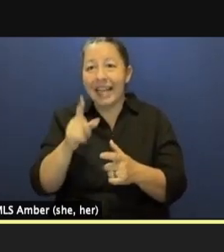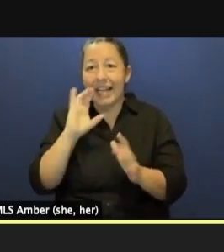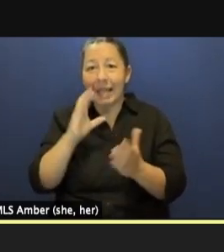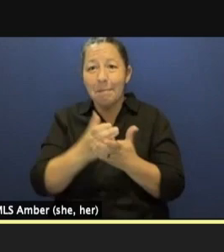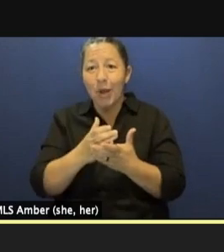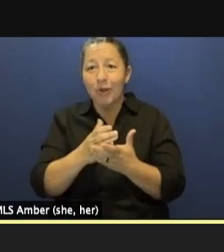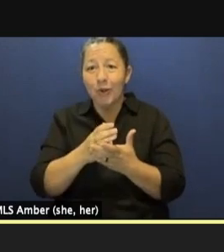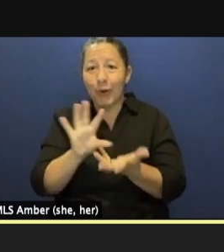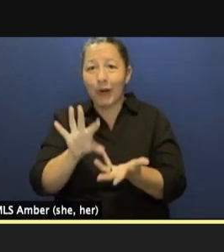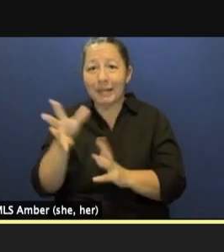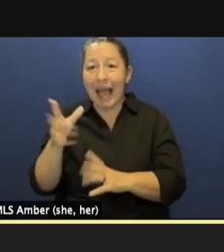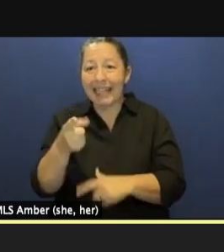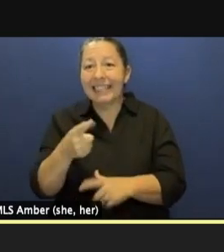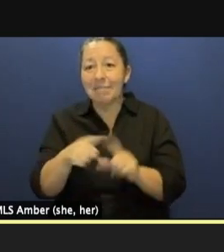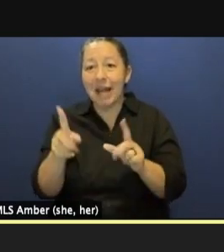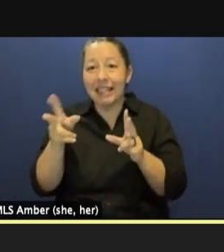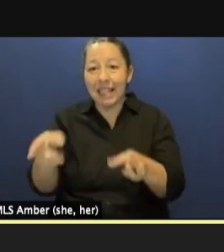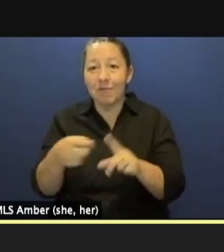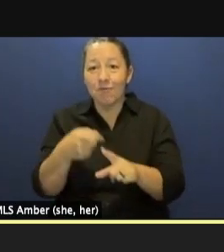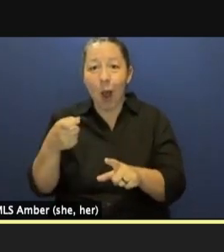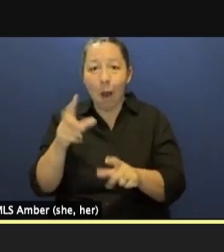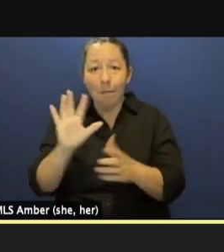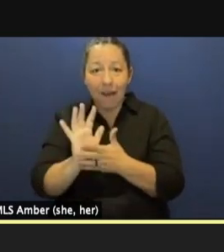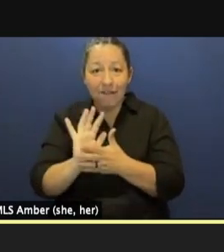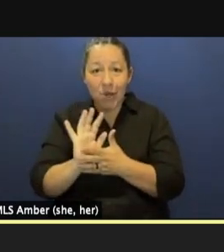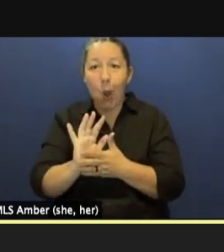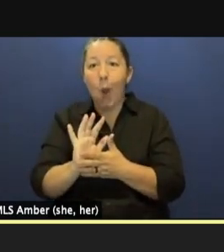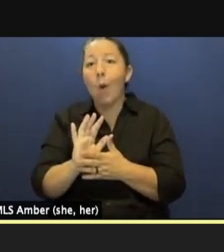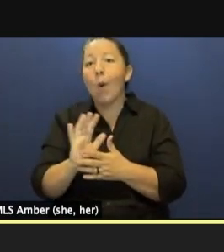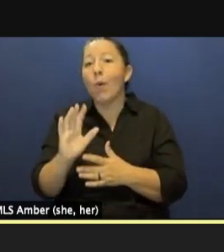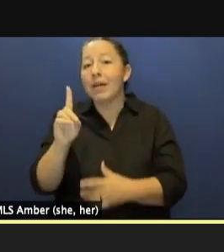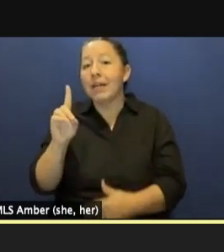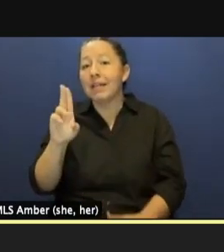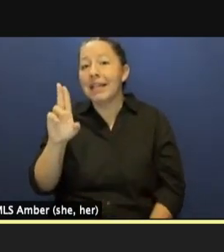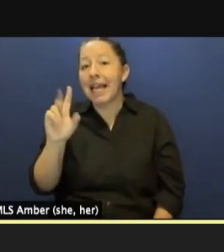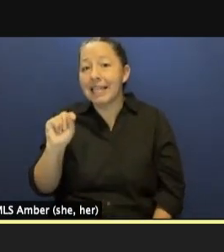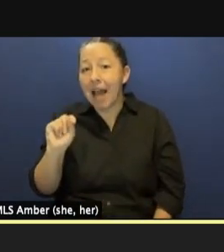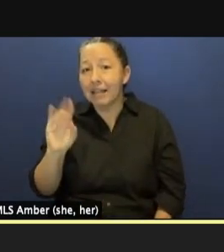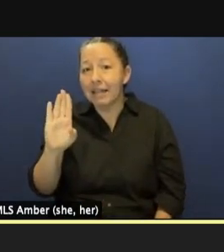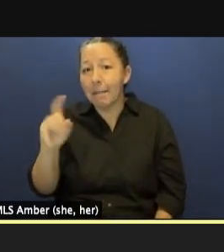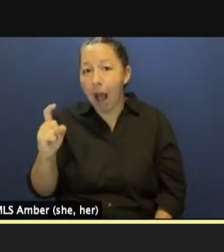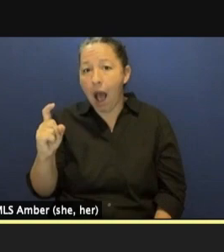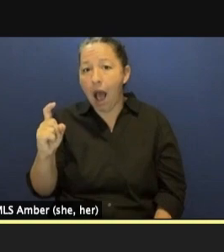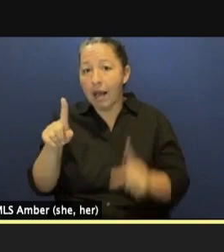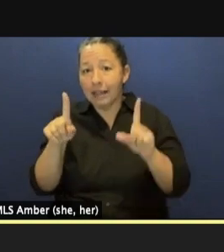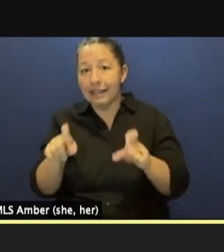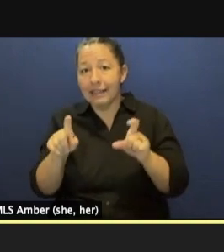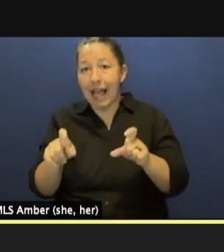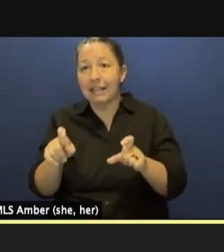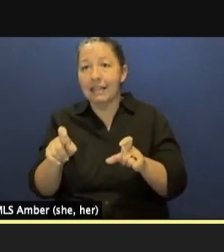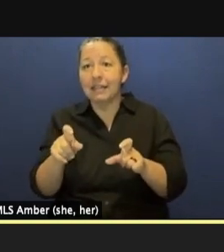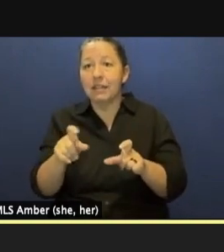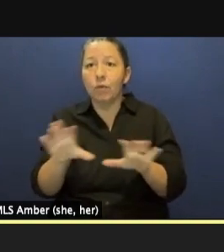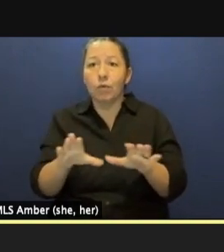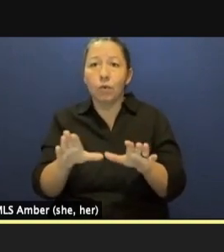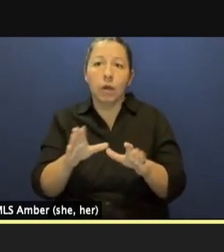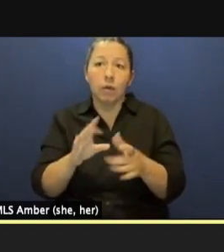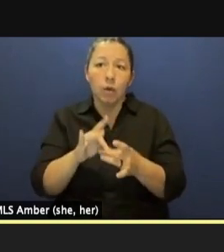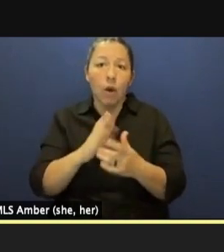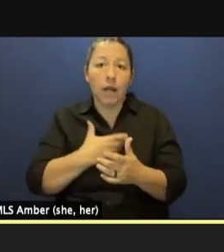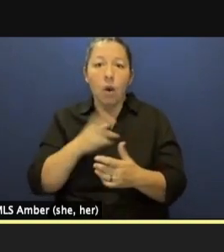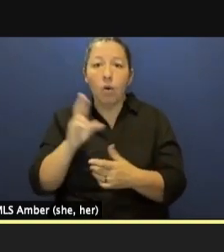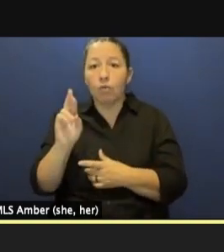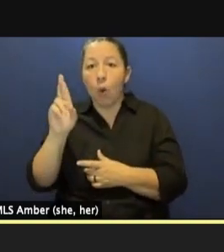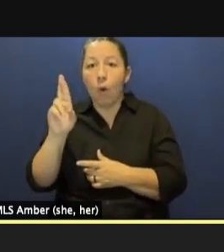from a video of a dust box test that we're doing of our rover release mechanism. And that's the